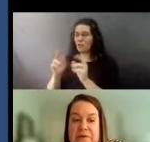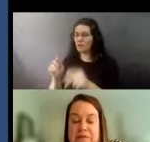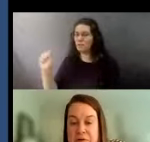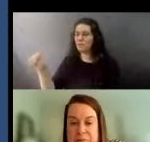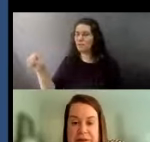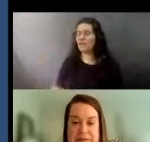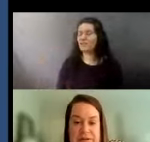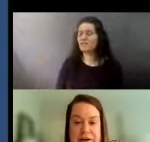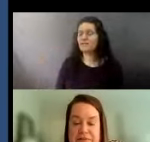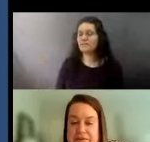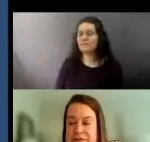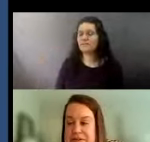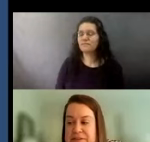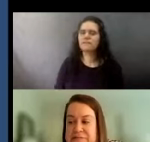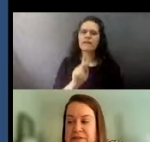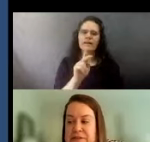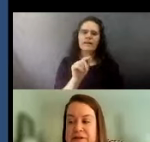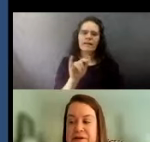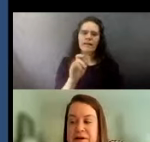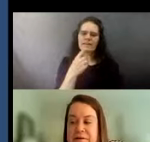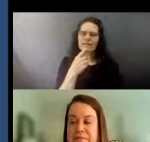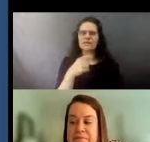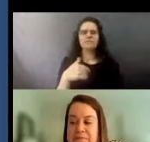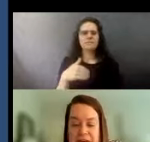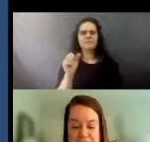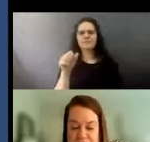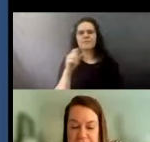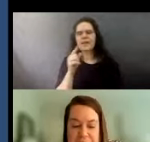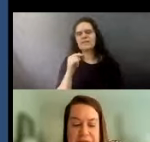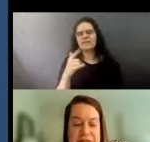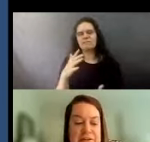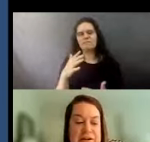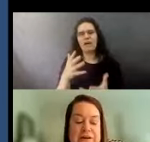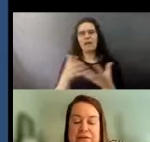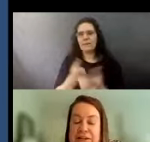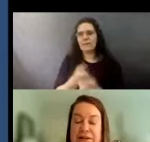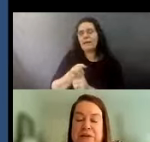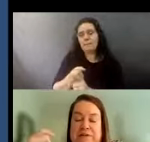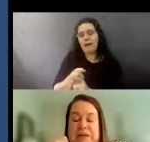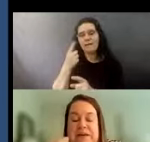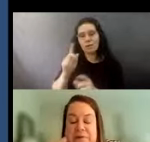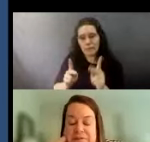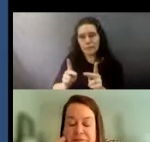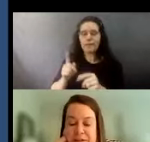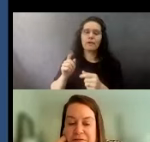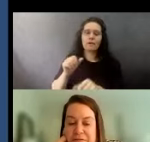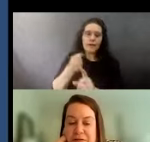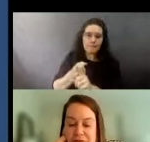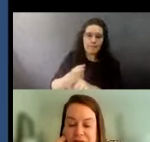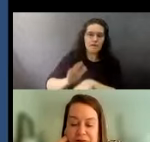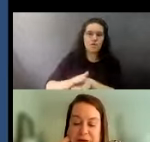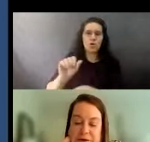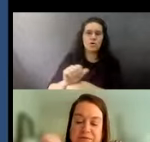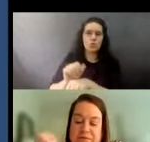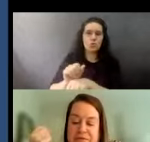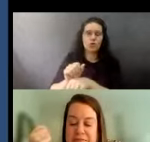on the workplace, on a lot of different systems. Thank you for that. I'm curious, Claudia, I wanted to pick up on something that you mentioned